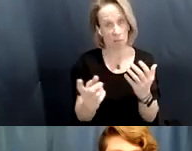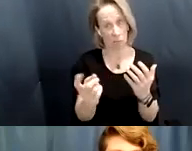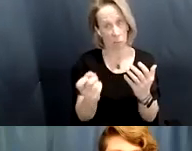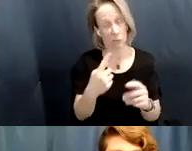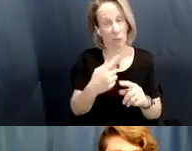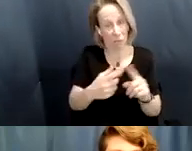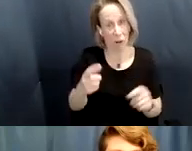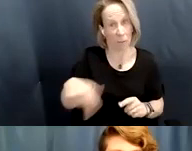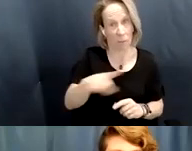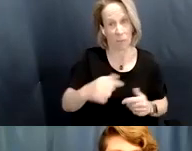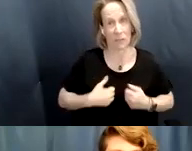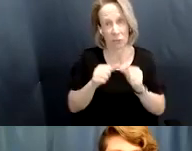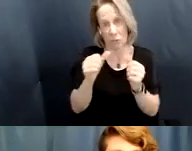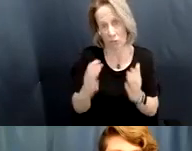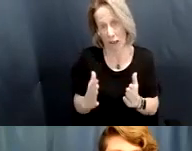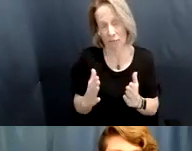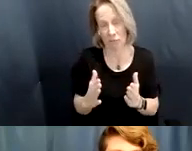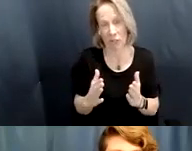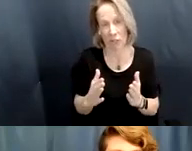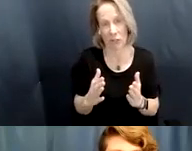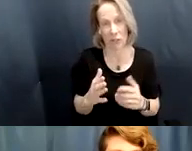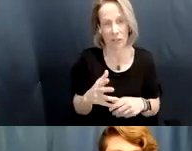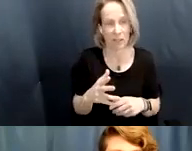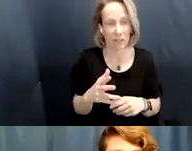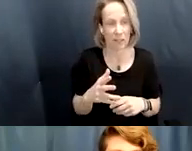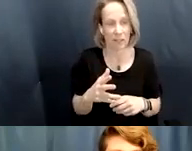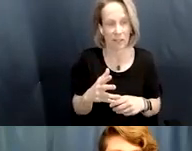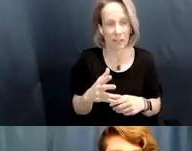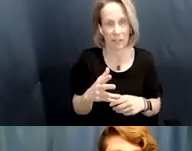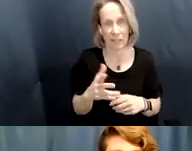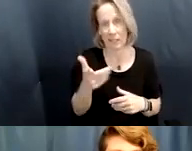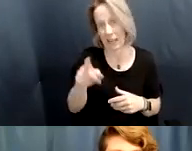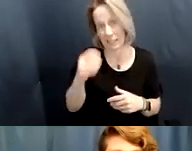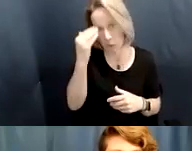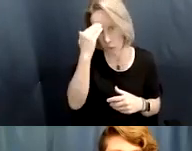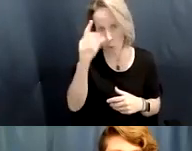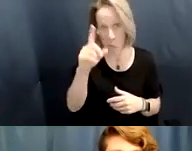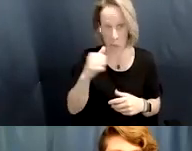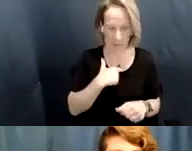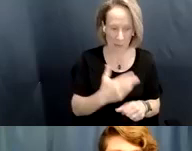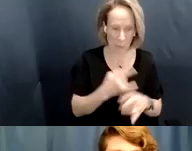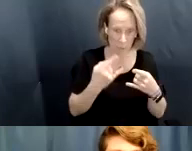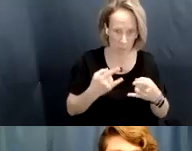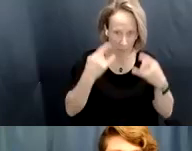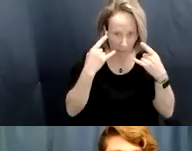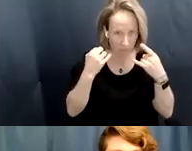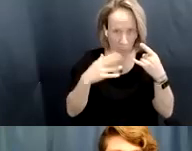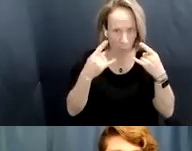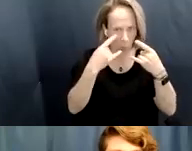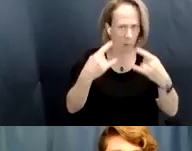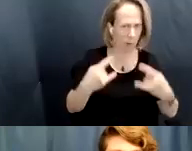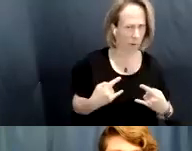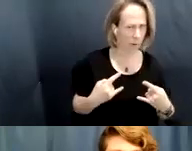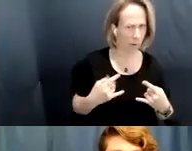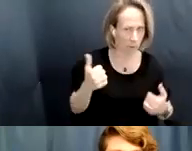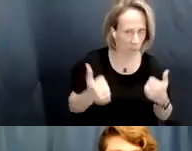with, are going to be the same that we have. So do I wear a mask or do I not wear a mask? Is it safe for me to go out